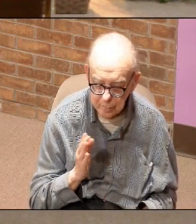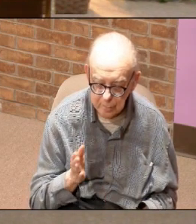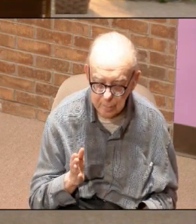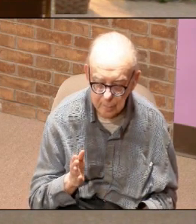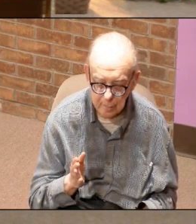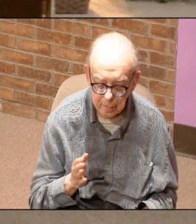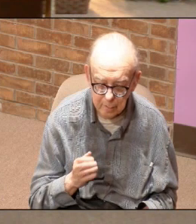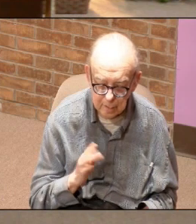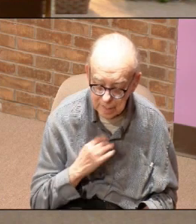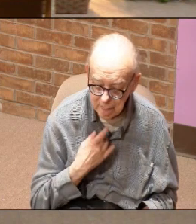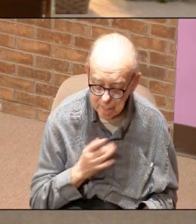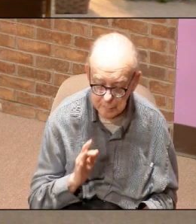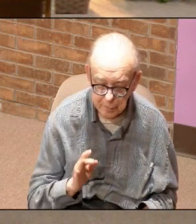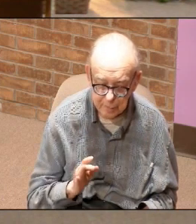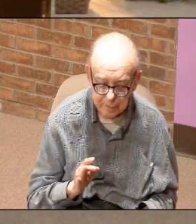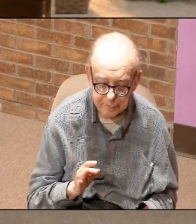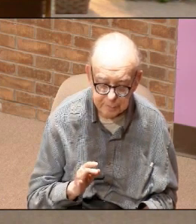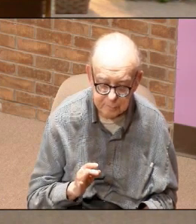Because God, I'm hurting.